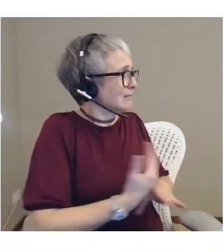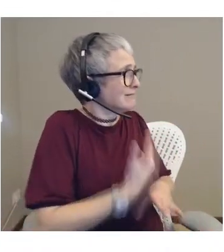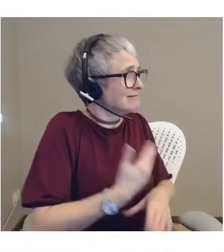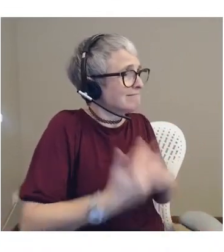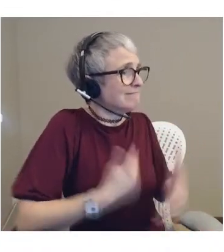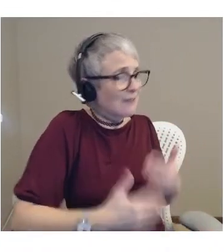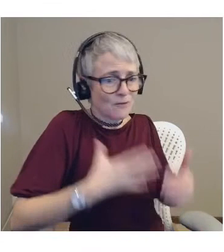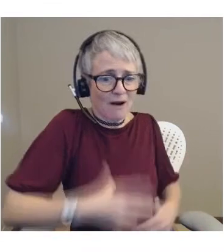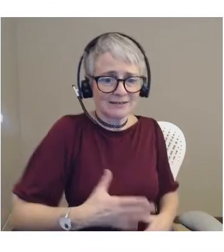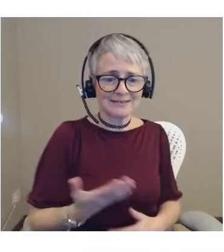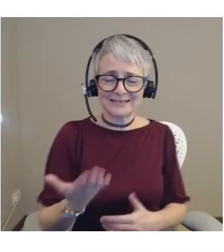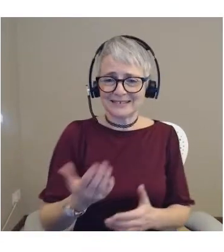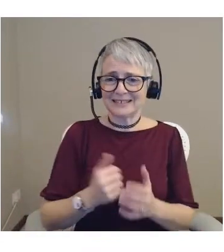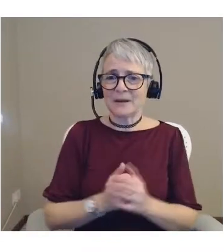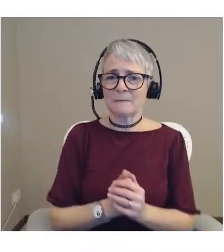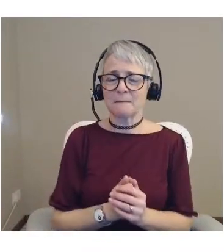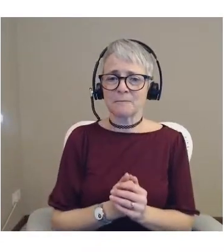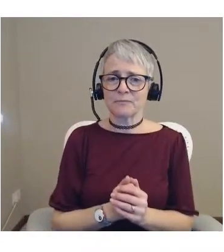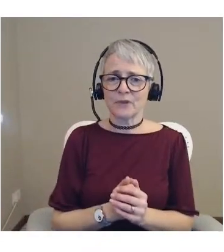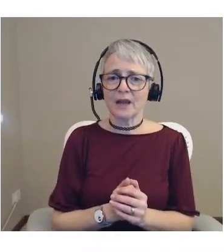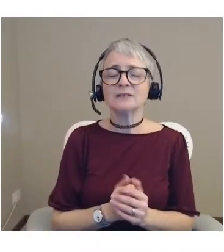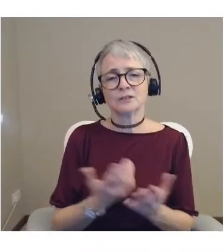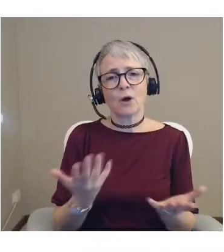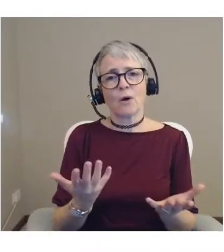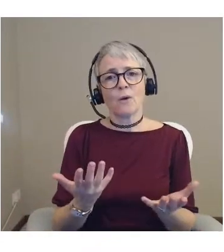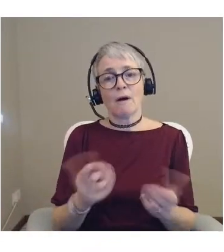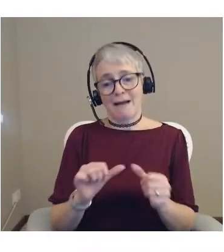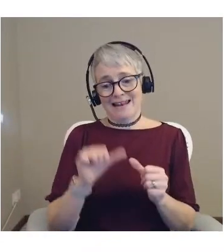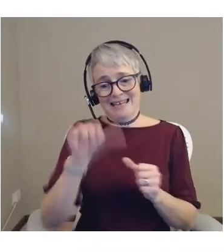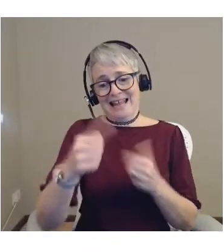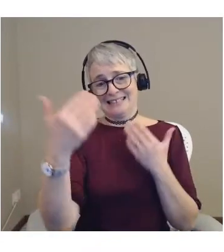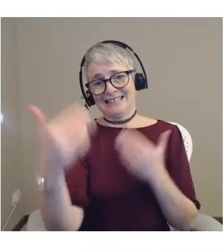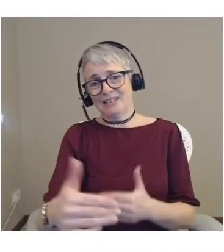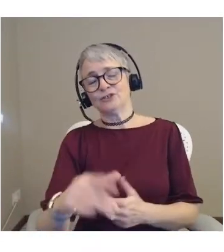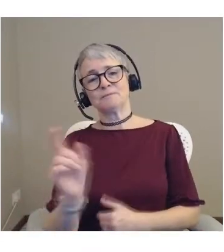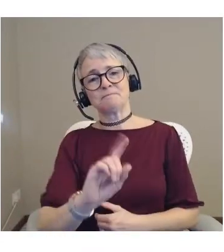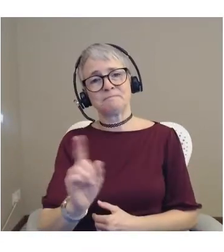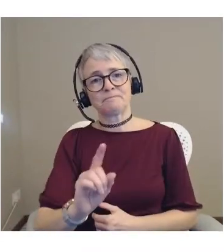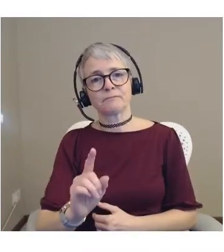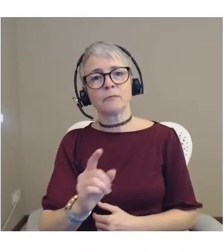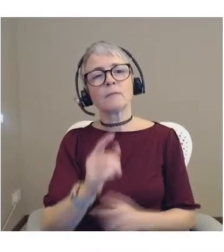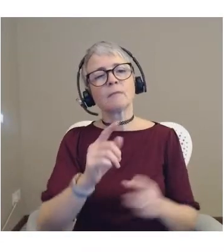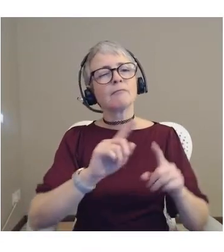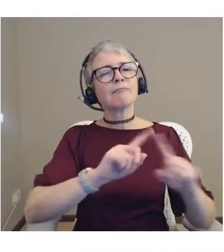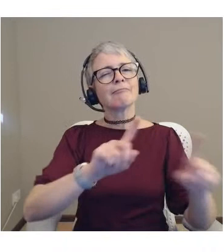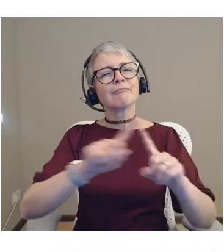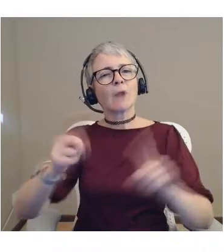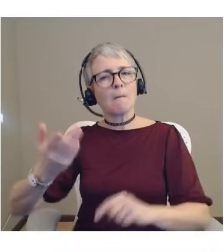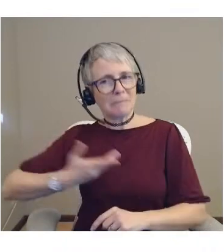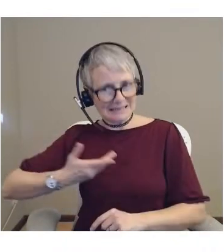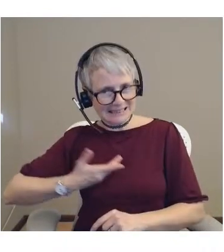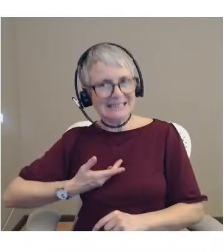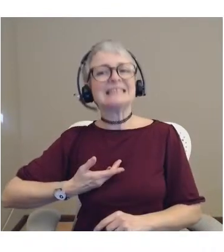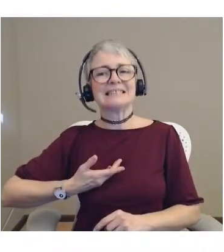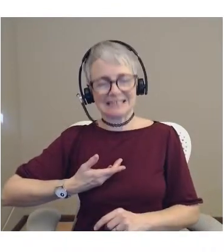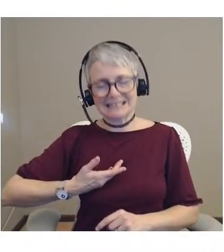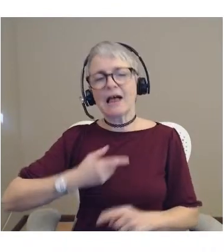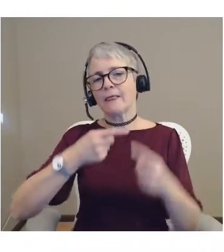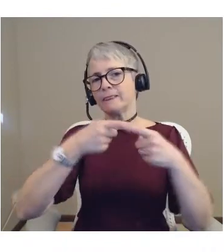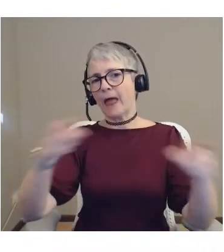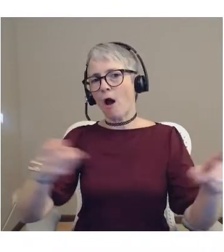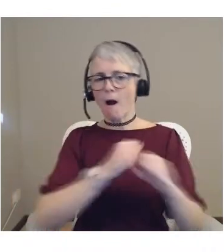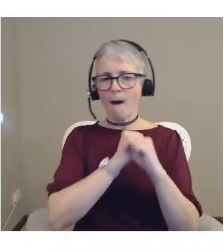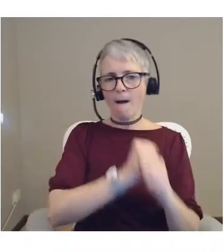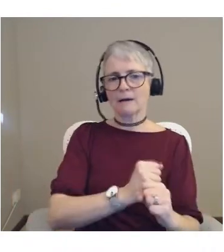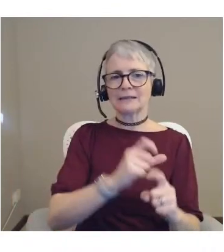is a broader movement, and I'm pleased to say what we've got in the next session is some businesses that have committed to disability confident,